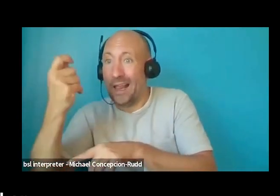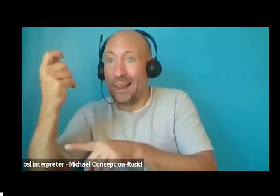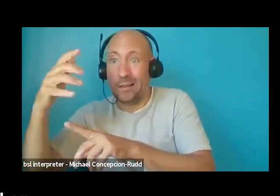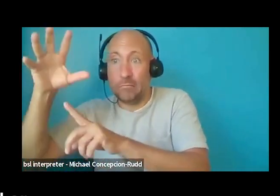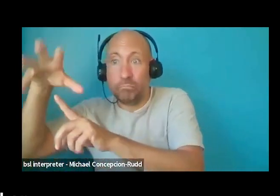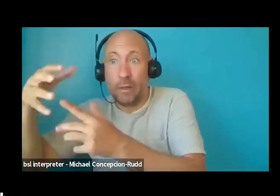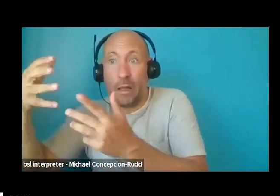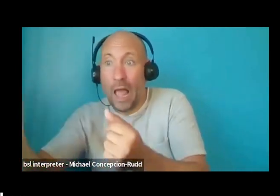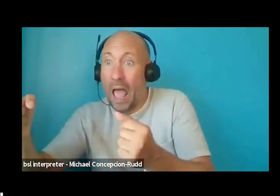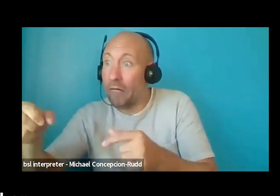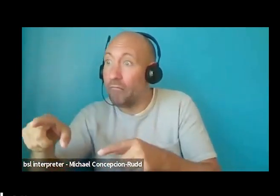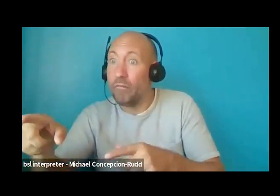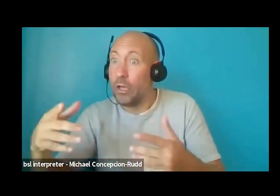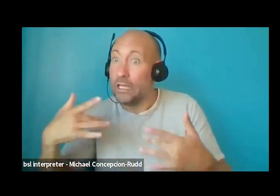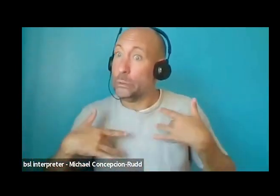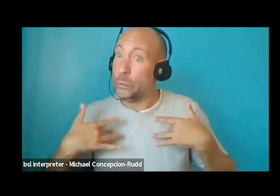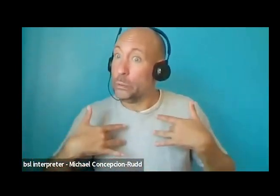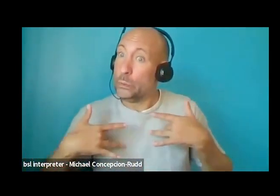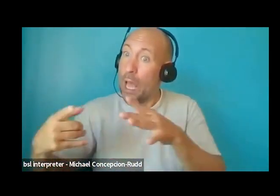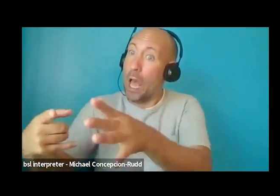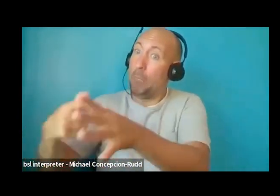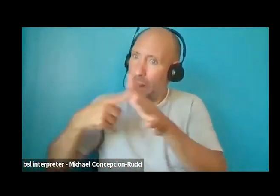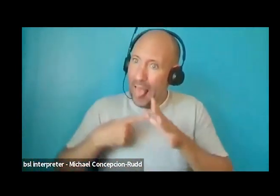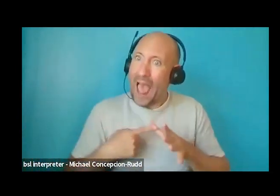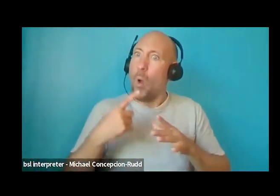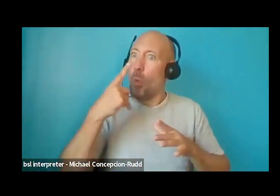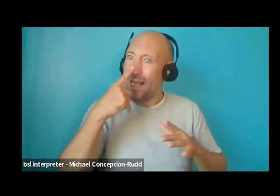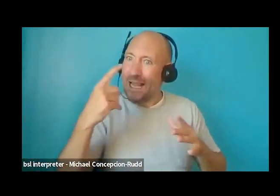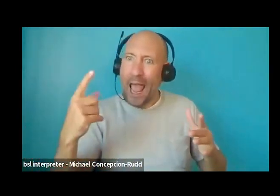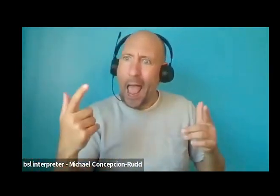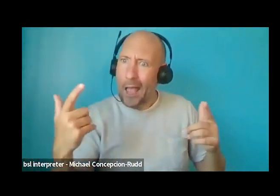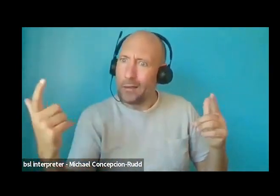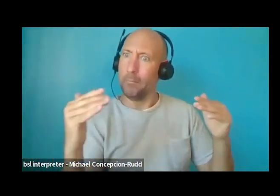dance organizations or artists, again, we can be your help.